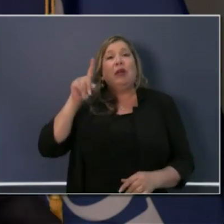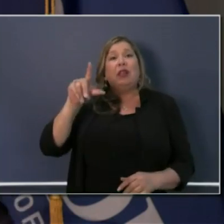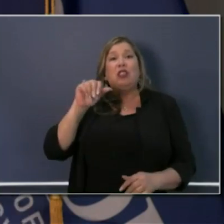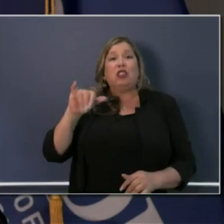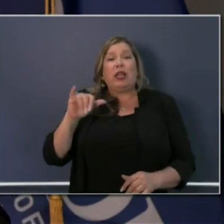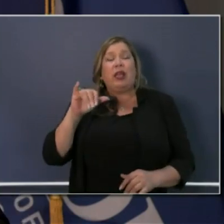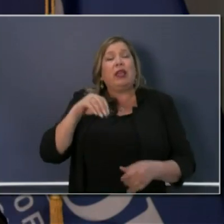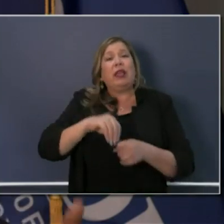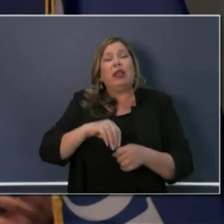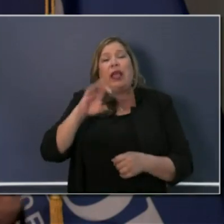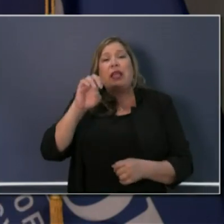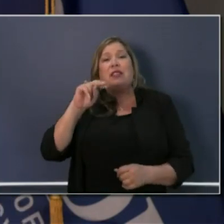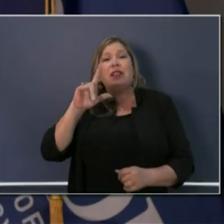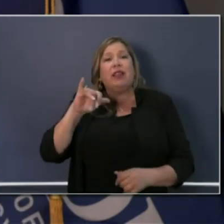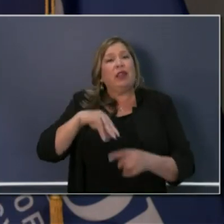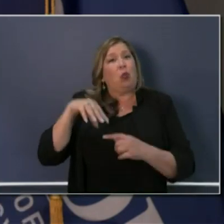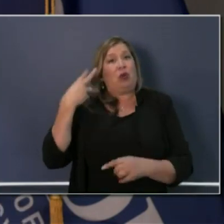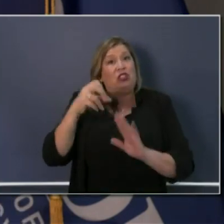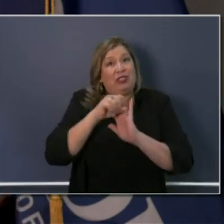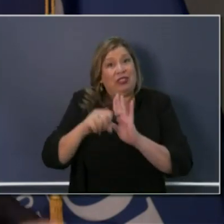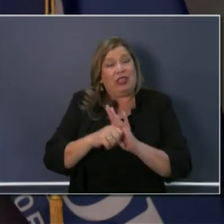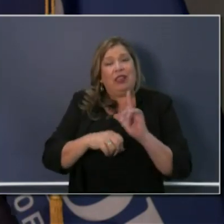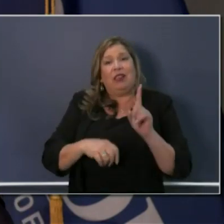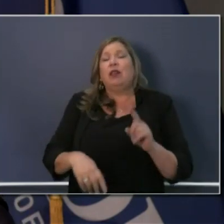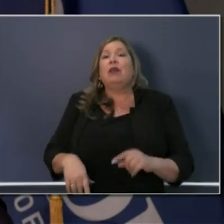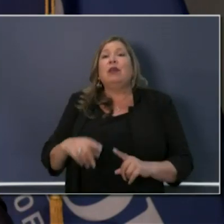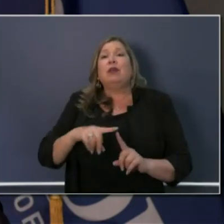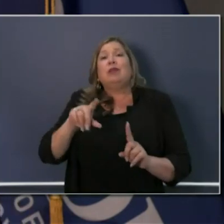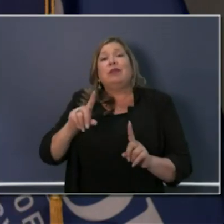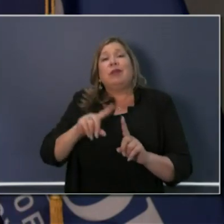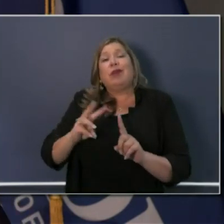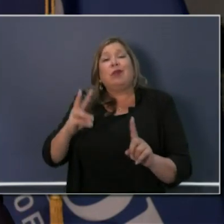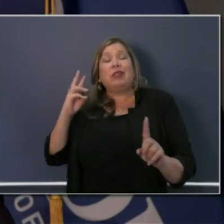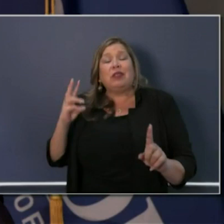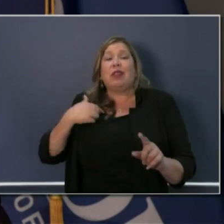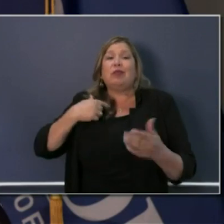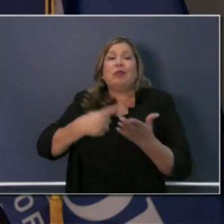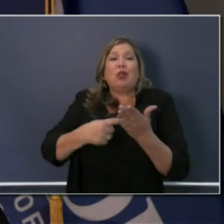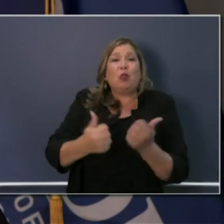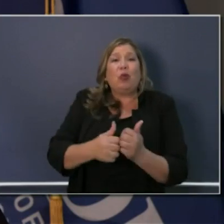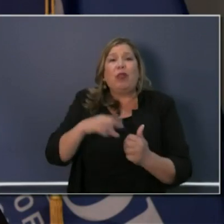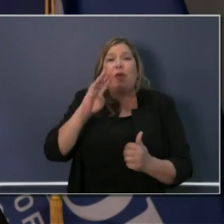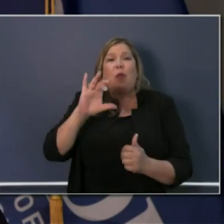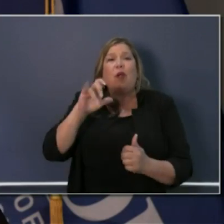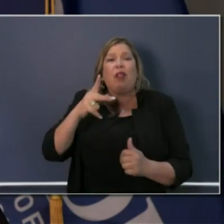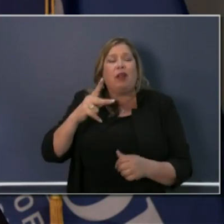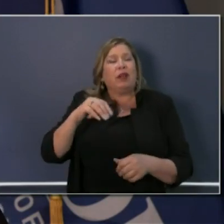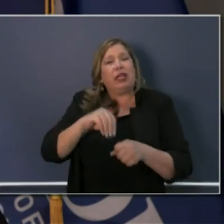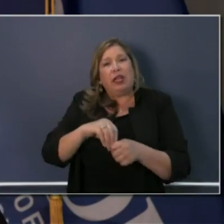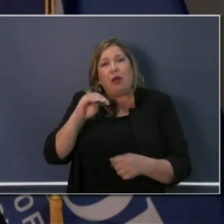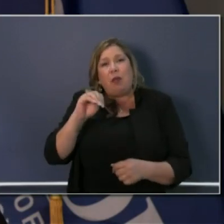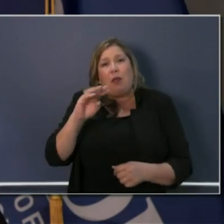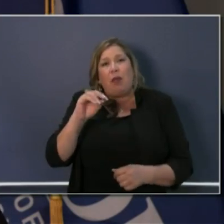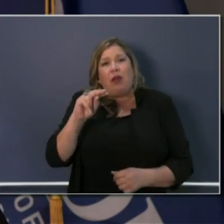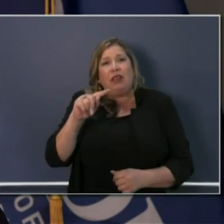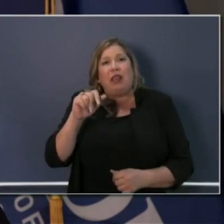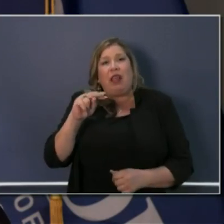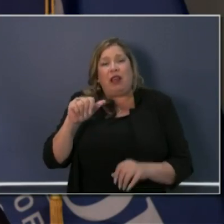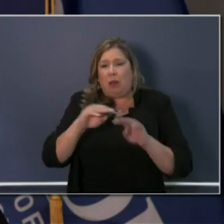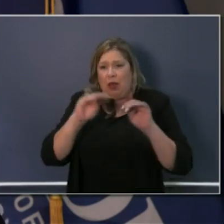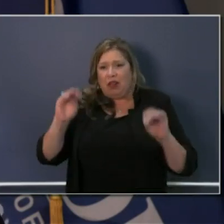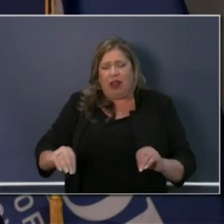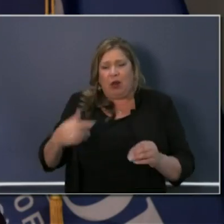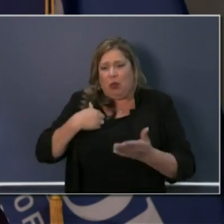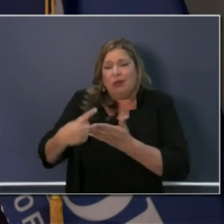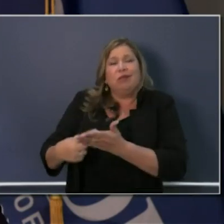Brown up in Oregon, just on the West Coast. I was communicating with Governor Bullock in Montana. We're all in this together, not just what Jay